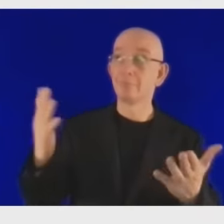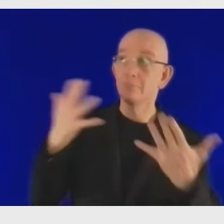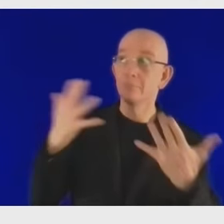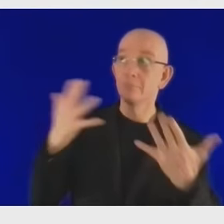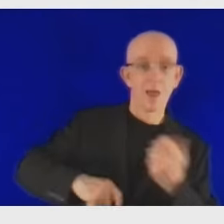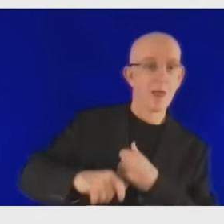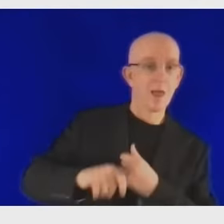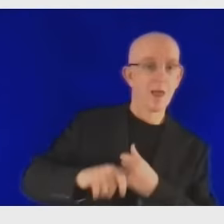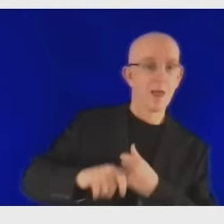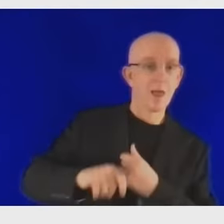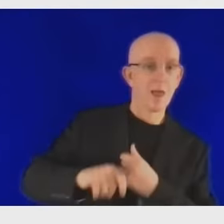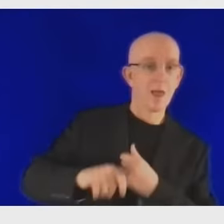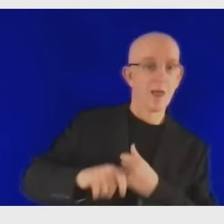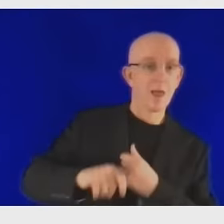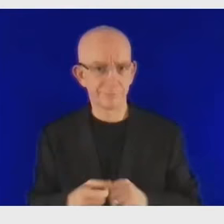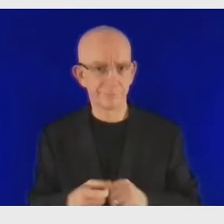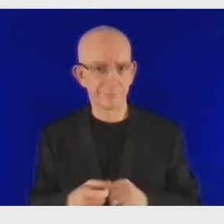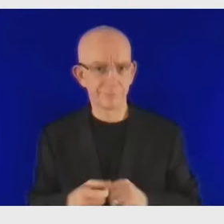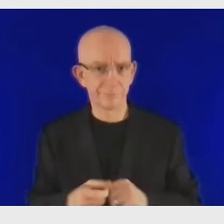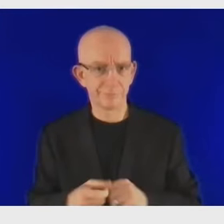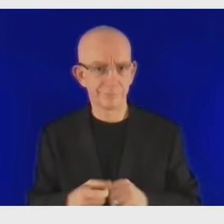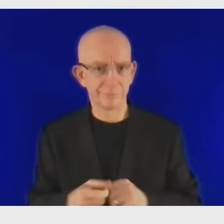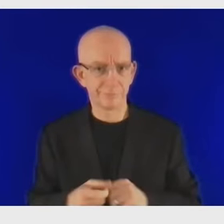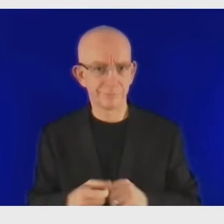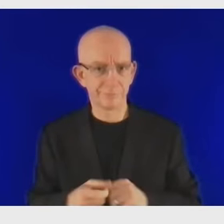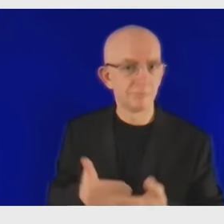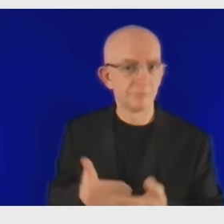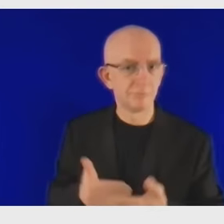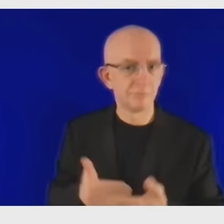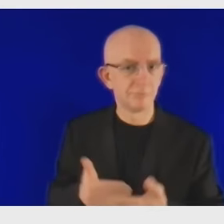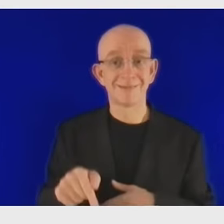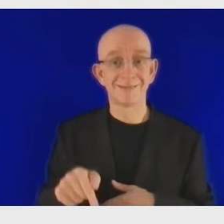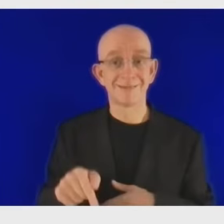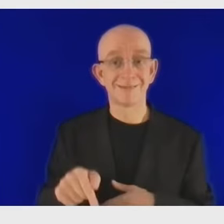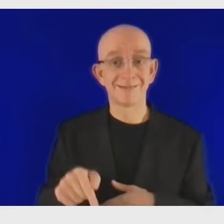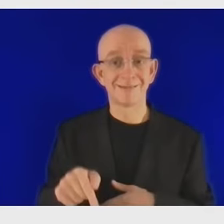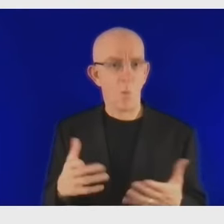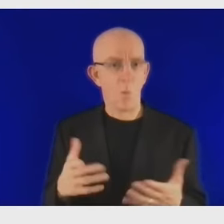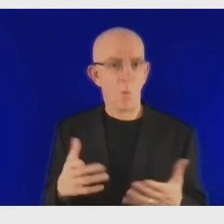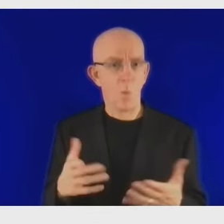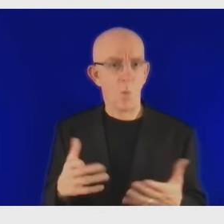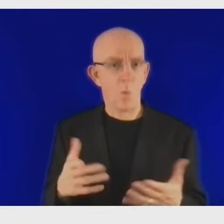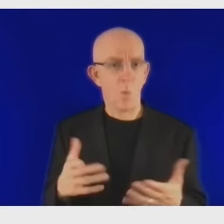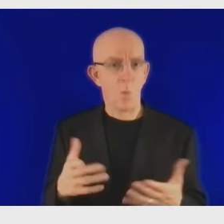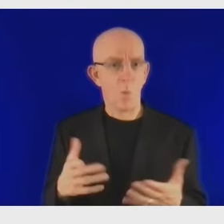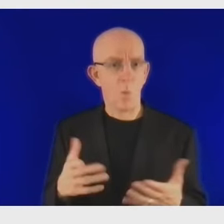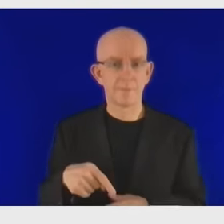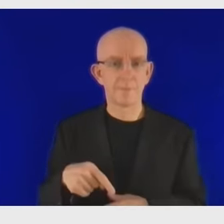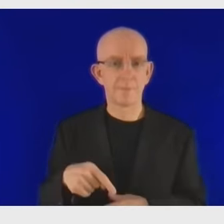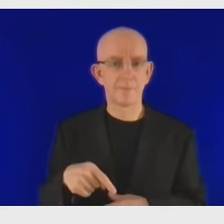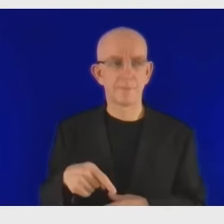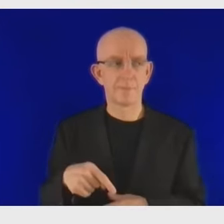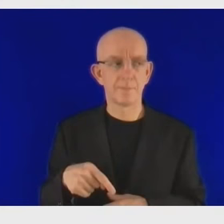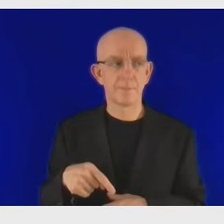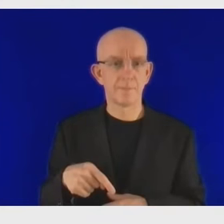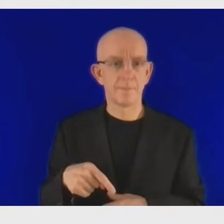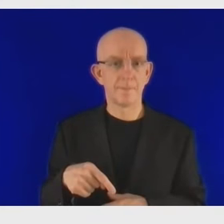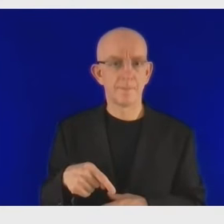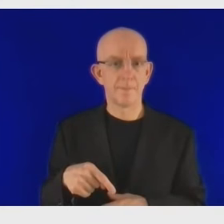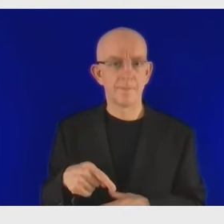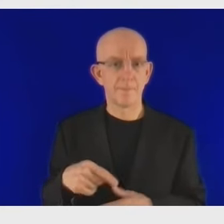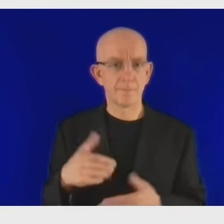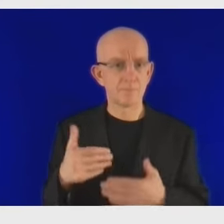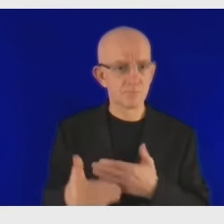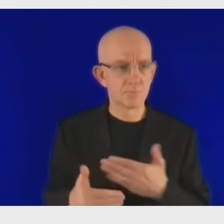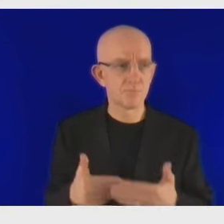and practices are at stake, and we are seeing a decline or a lack of transition from the elder generation to